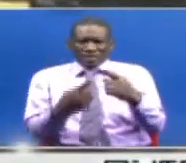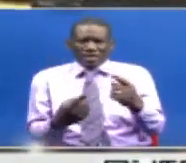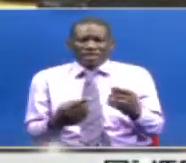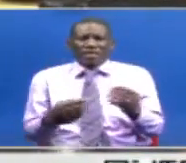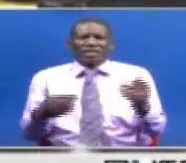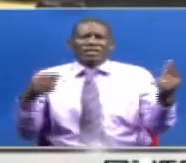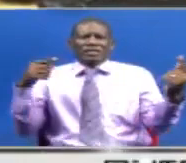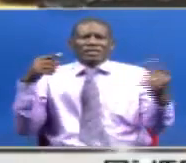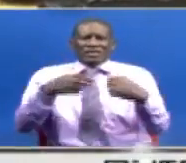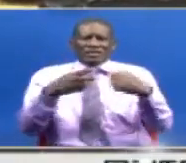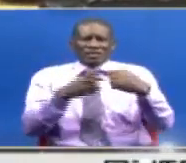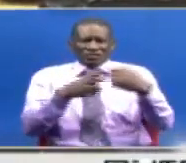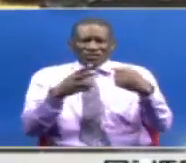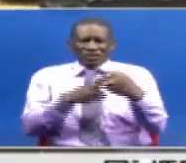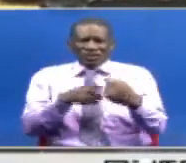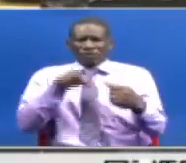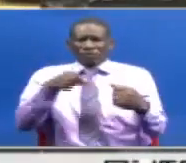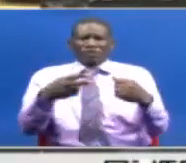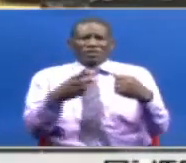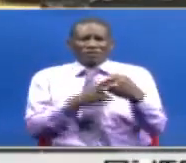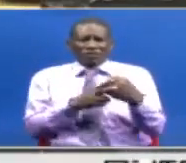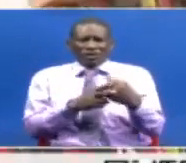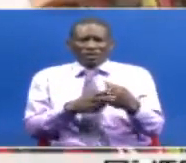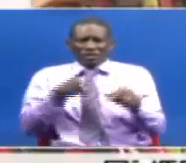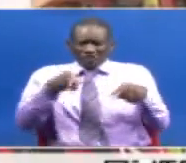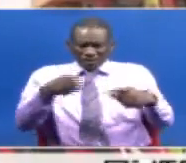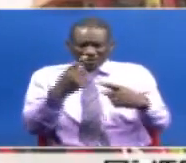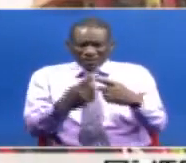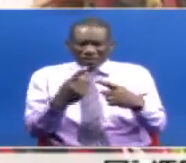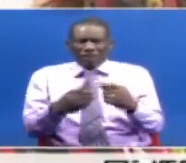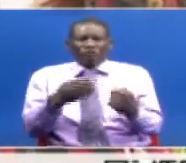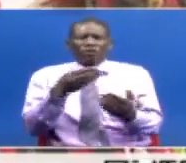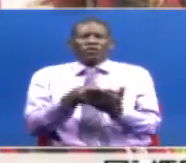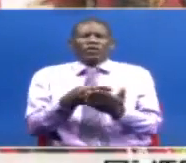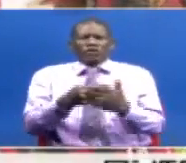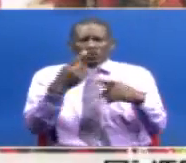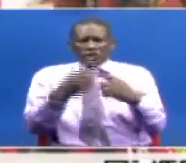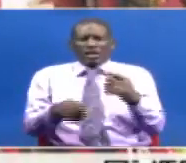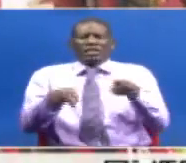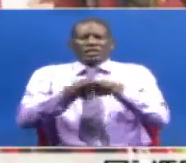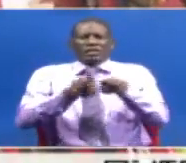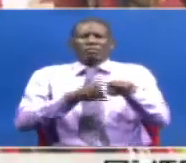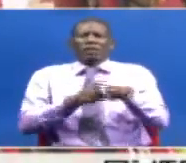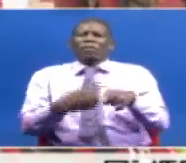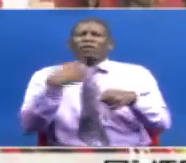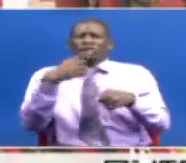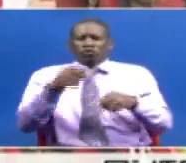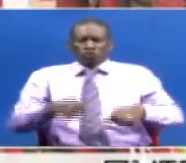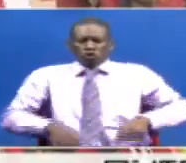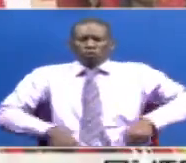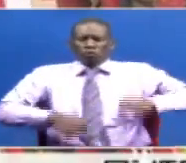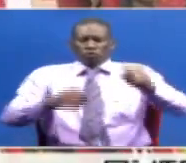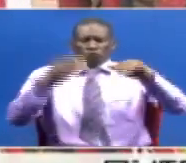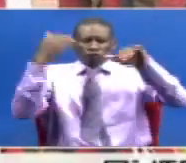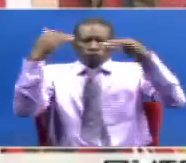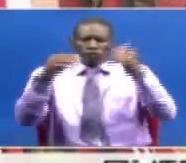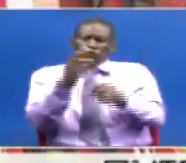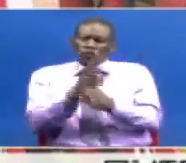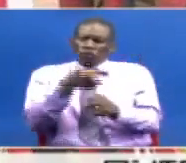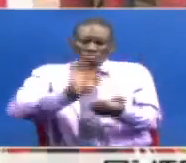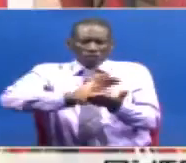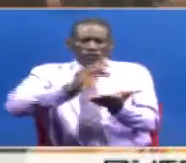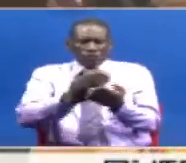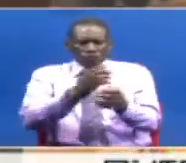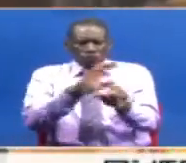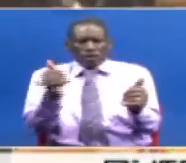hadi 77.7 katika mwaka huu wa kifedha. Aidha, amewataka wakuu wa vyuo kutumia fedha hizo ipasavyo